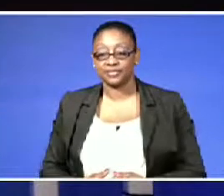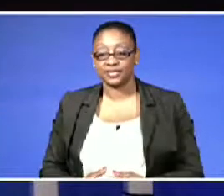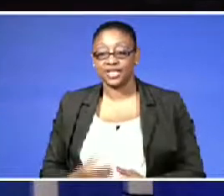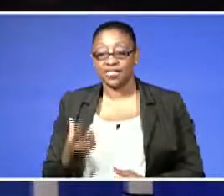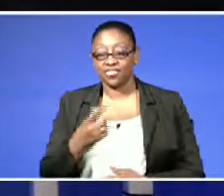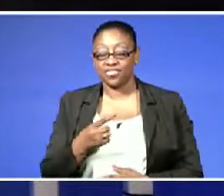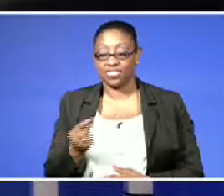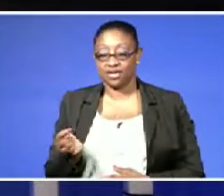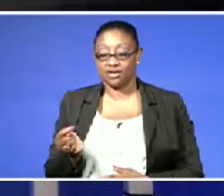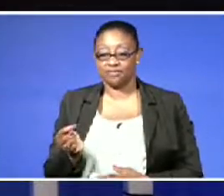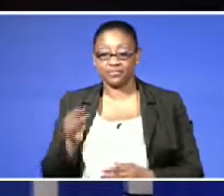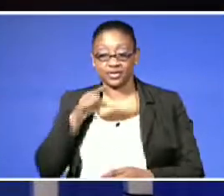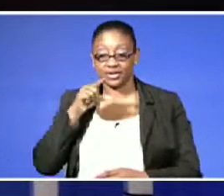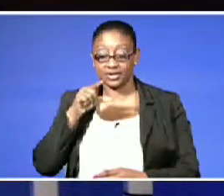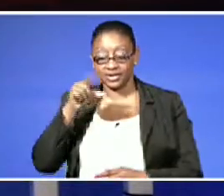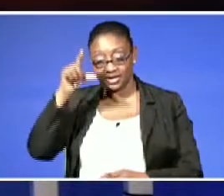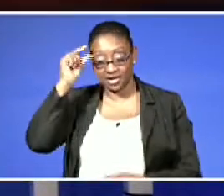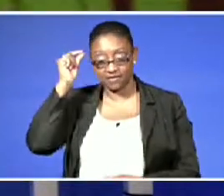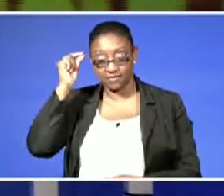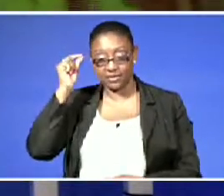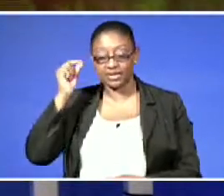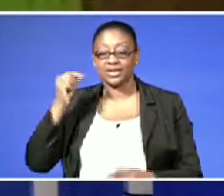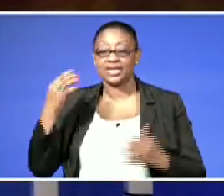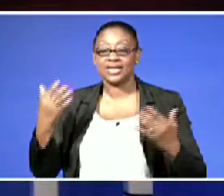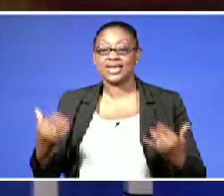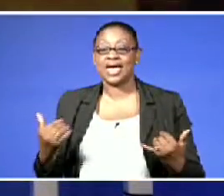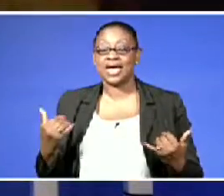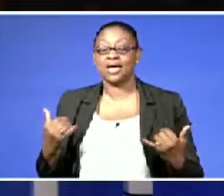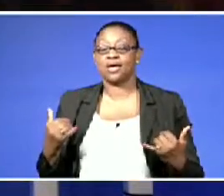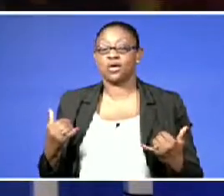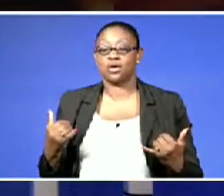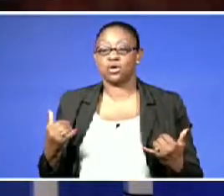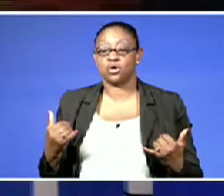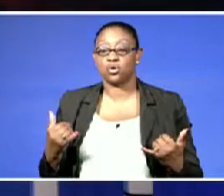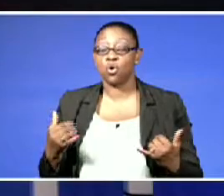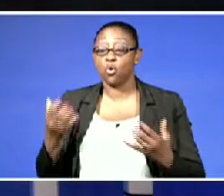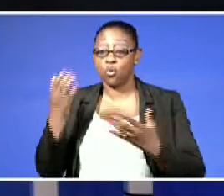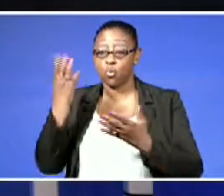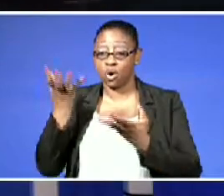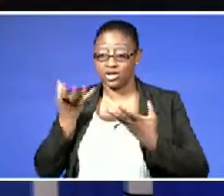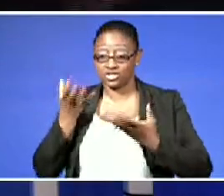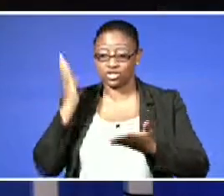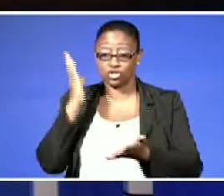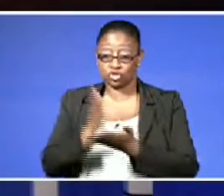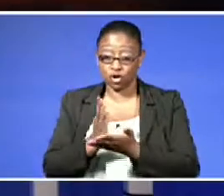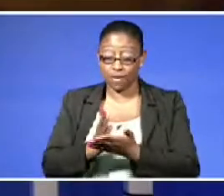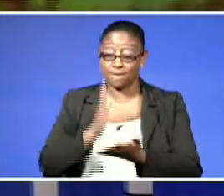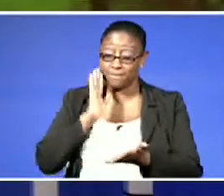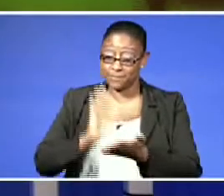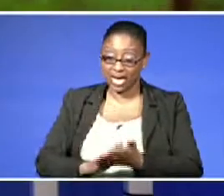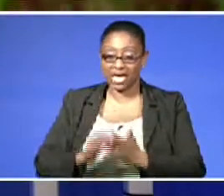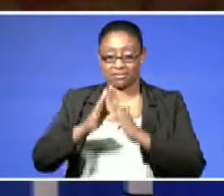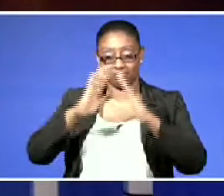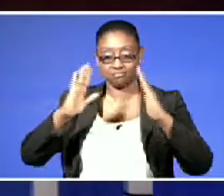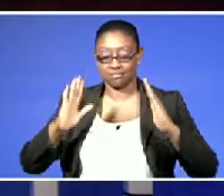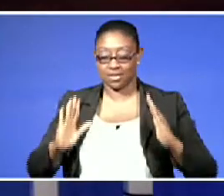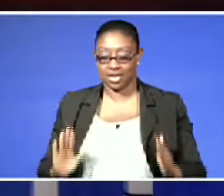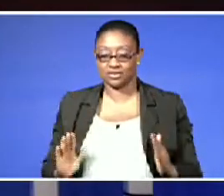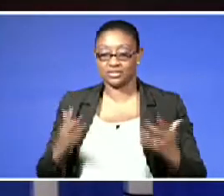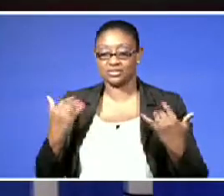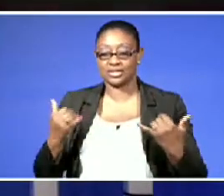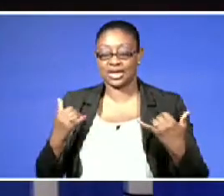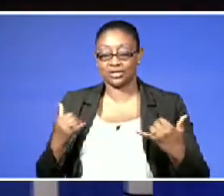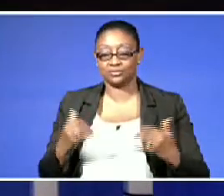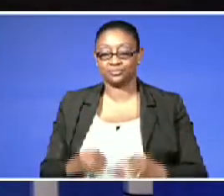The government putting measures in place to ensure that illegal shanty towns are a thing of the past. Keisha Adderley talked to government officials on the issue